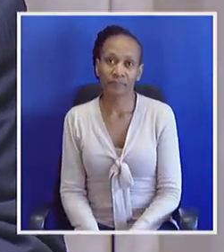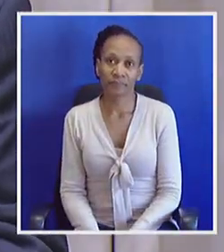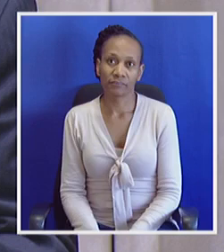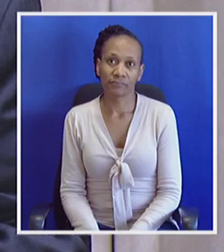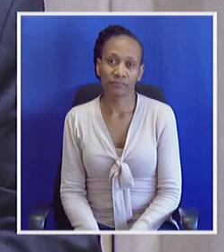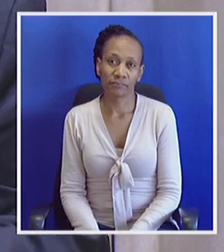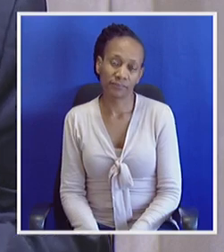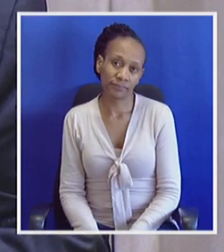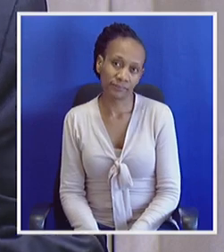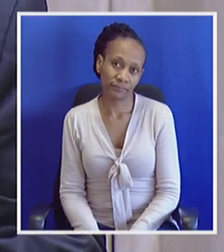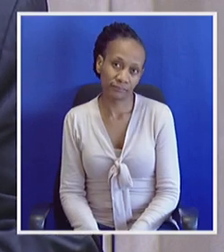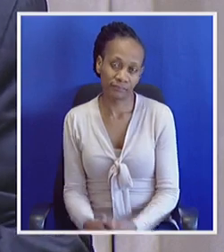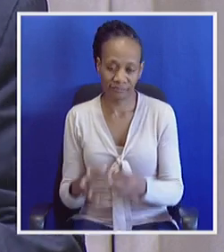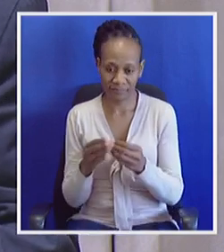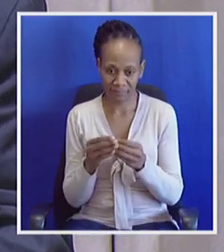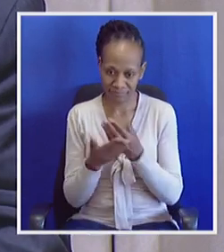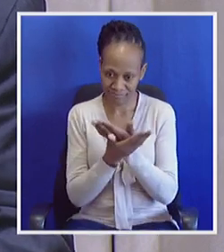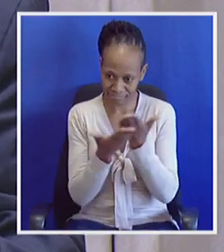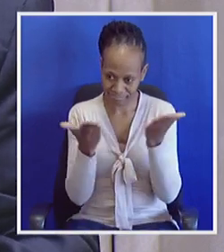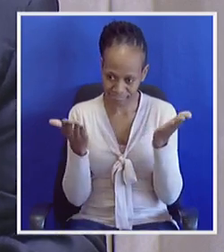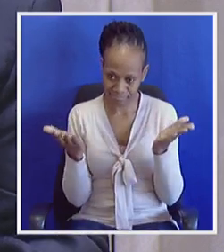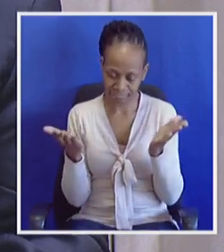Chairperson, honorable members.